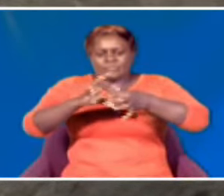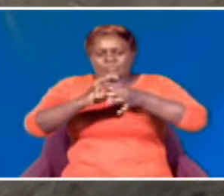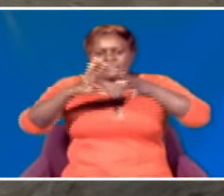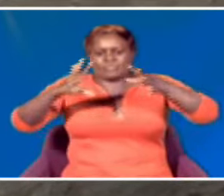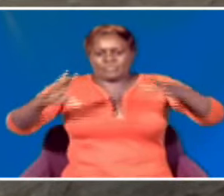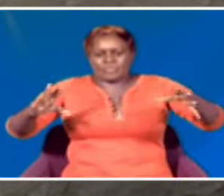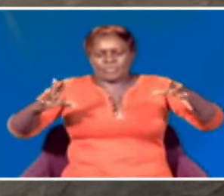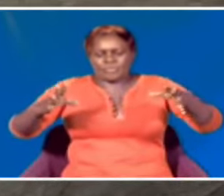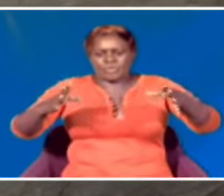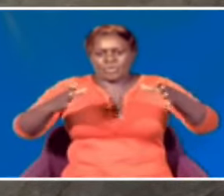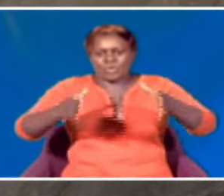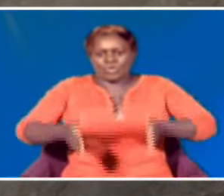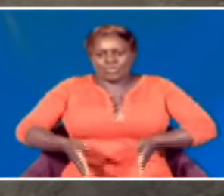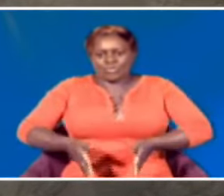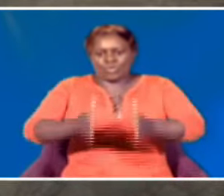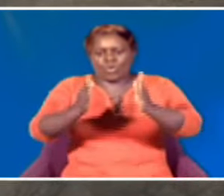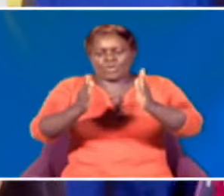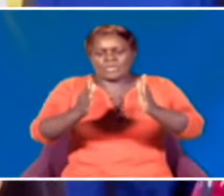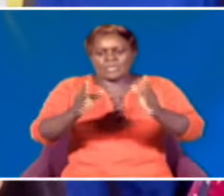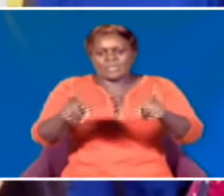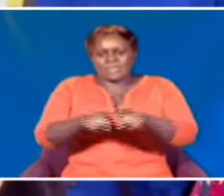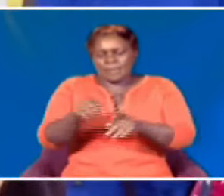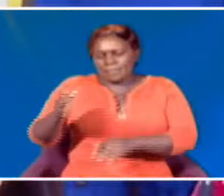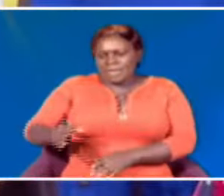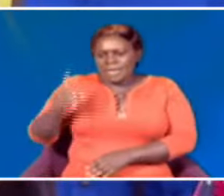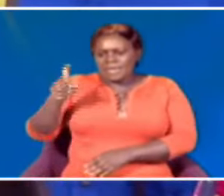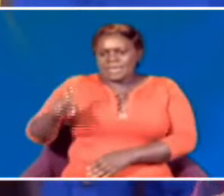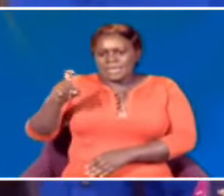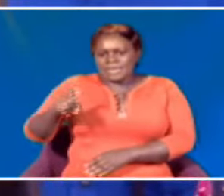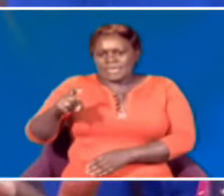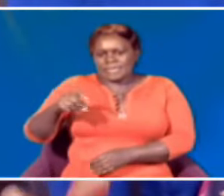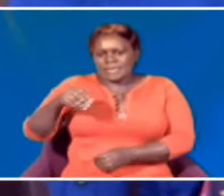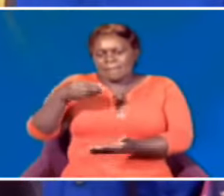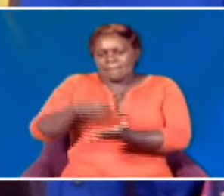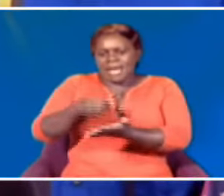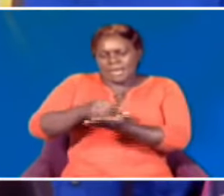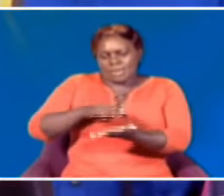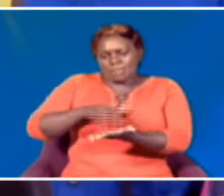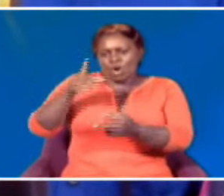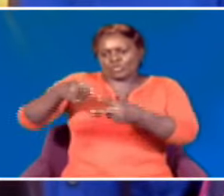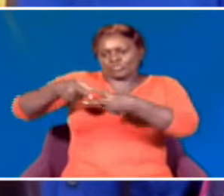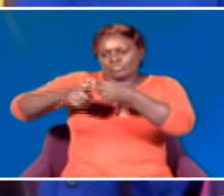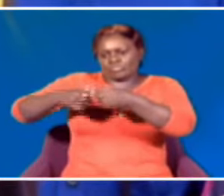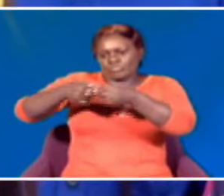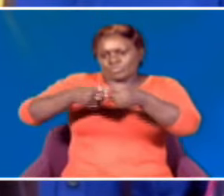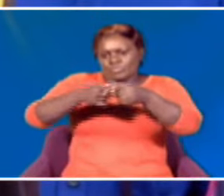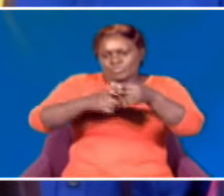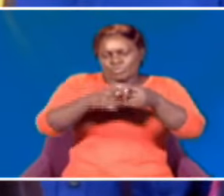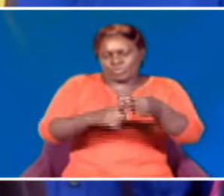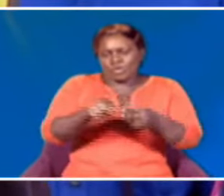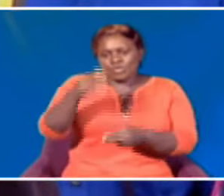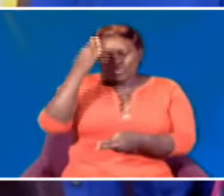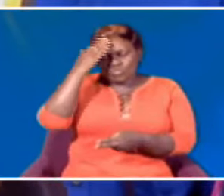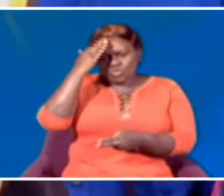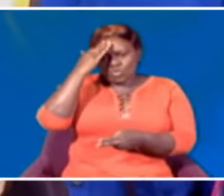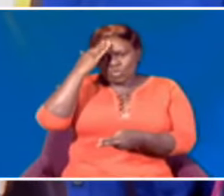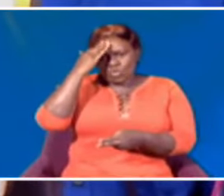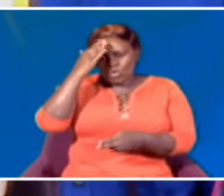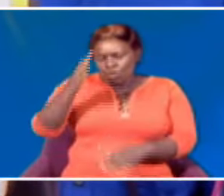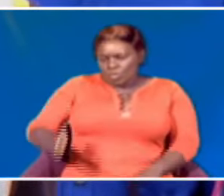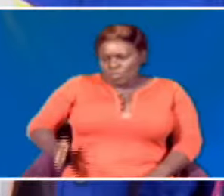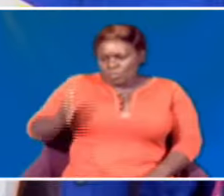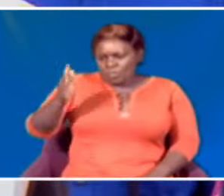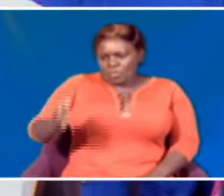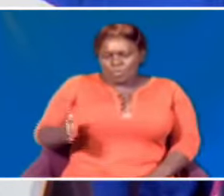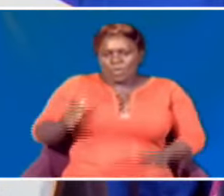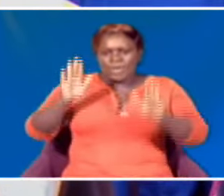the infrastructure and require massive investment to restore. You very well know that the meter gauge railway plays